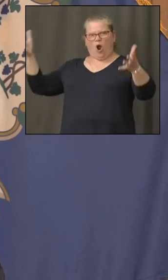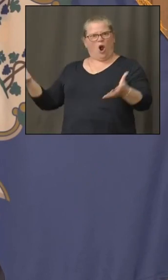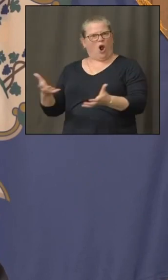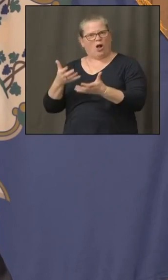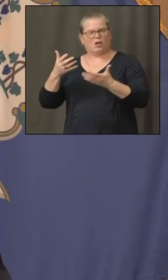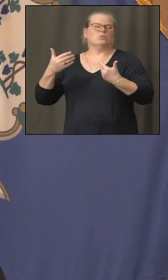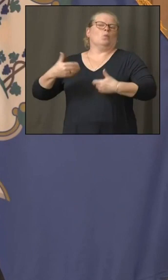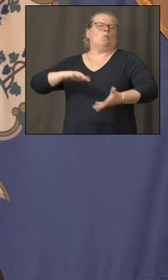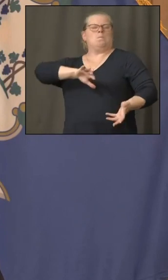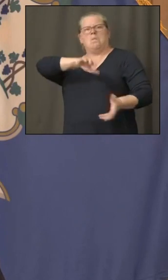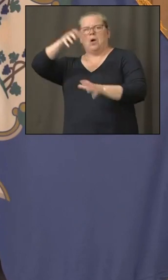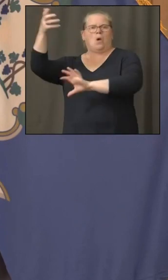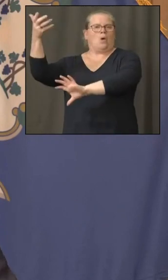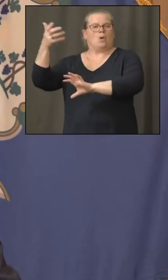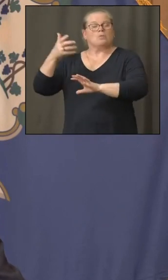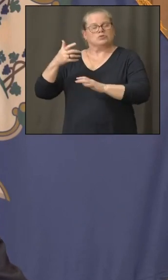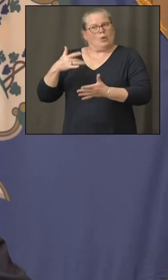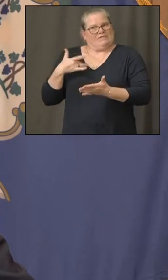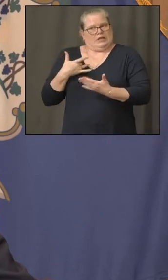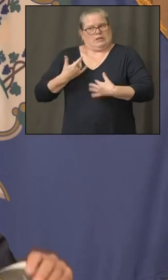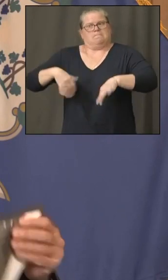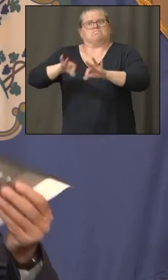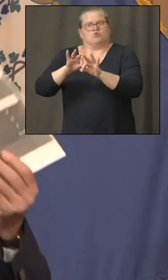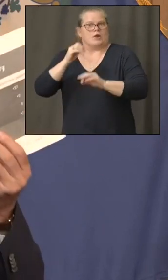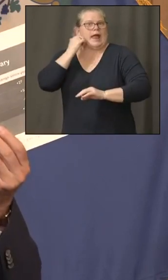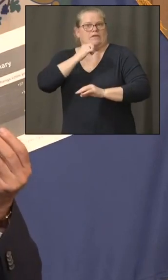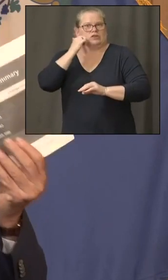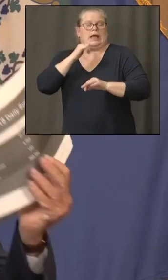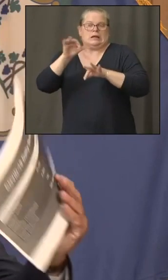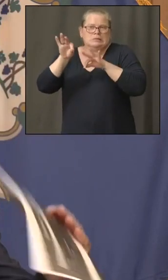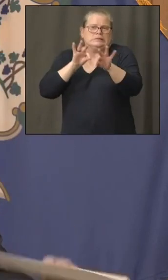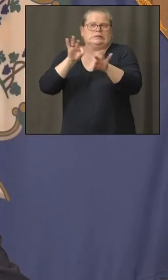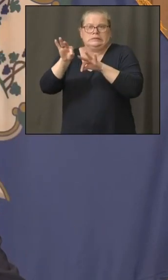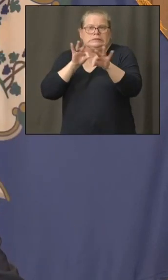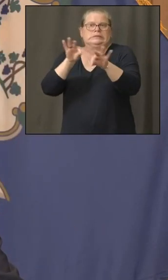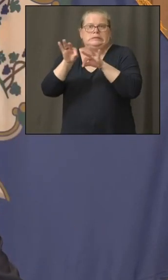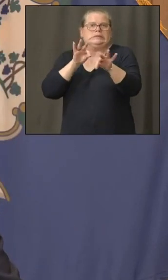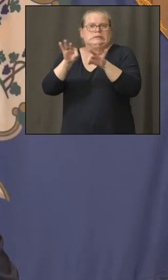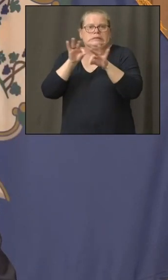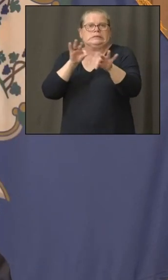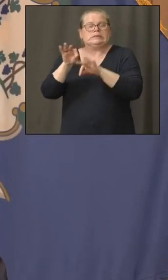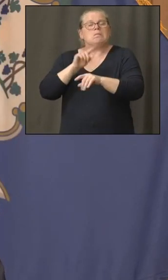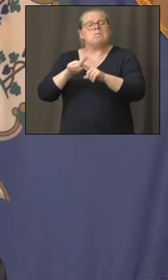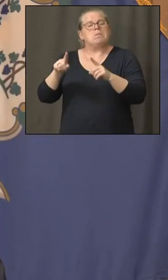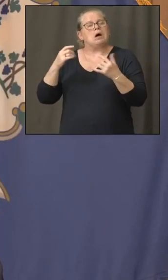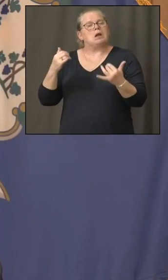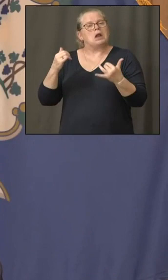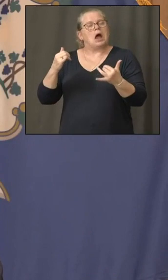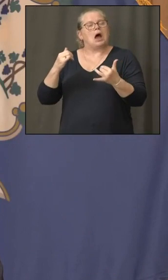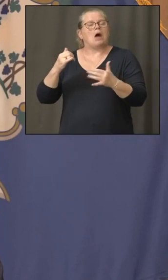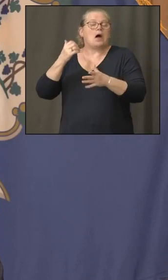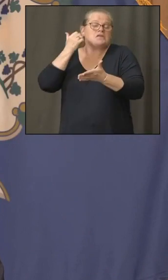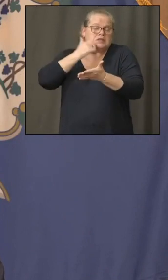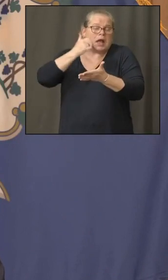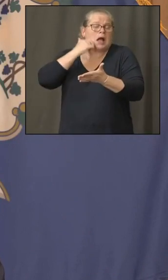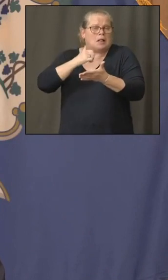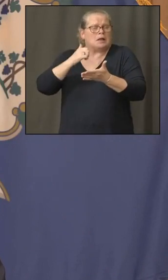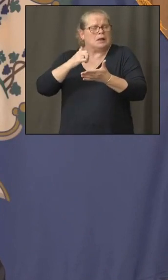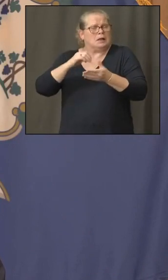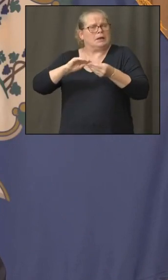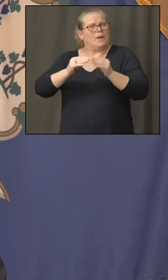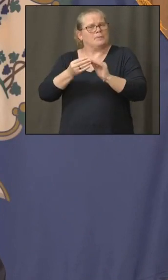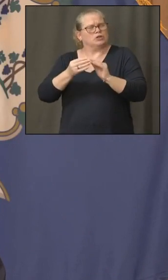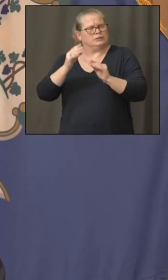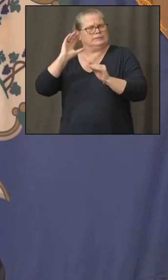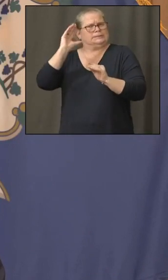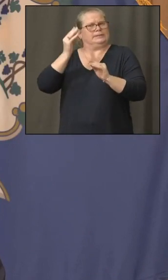can expect. I think today you've probably seen that these daily summaries have a certain consistency to them, so we